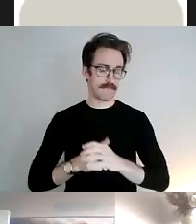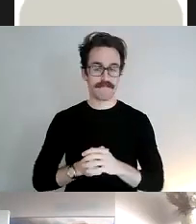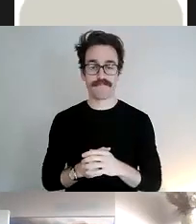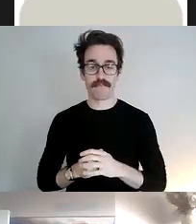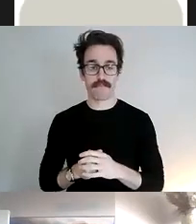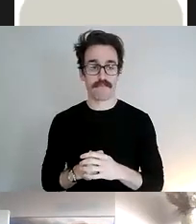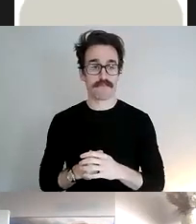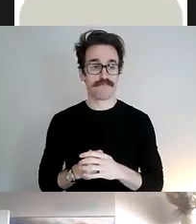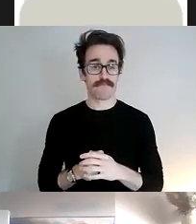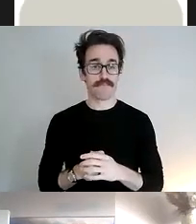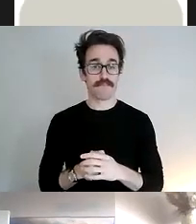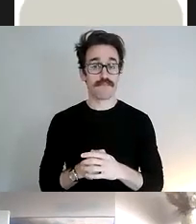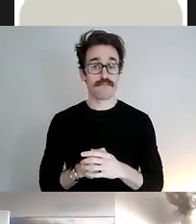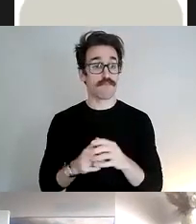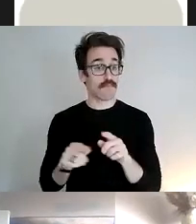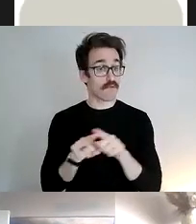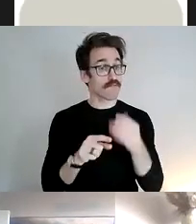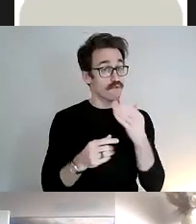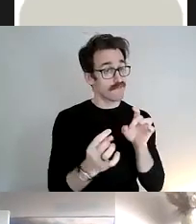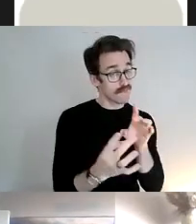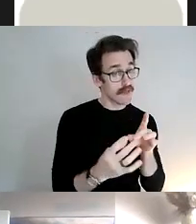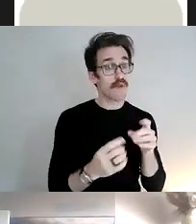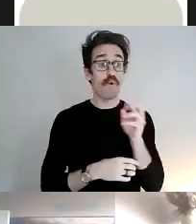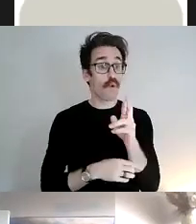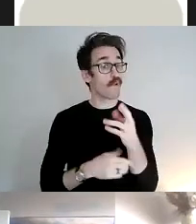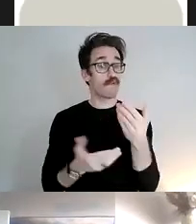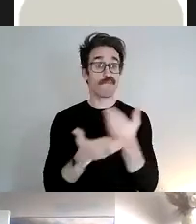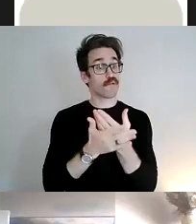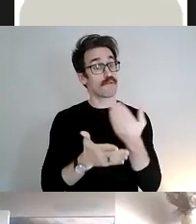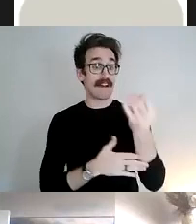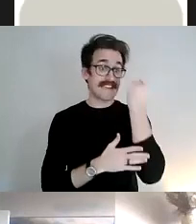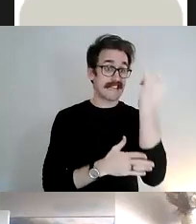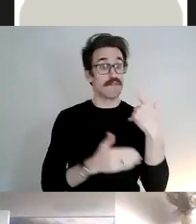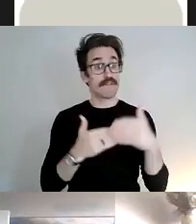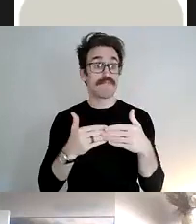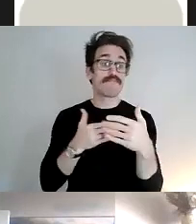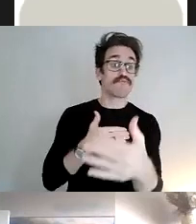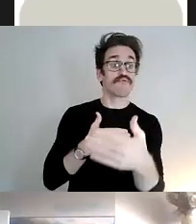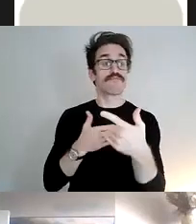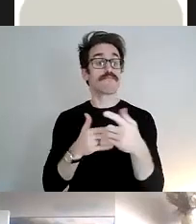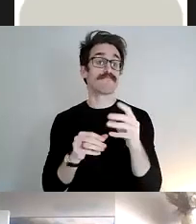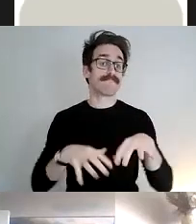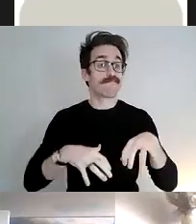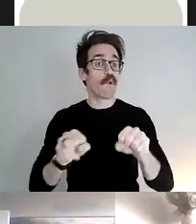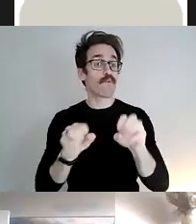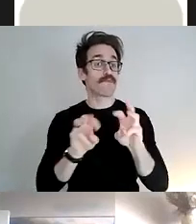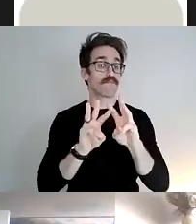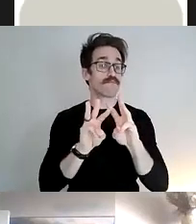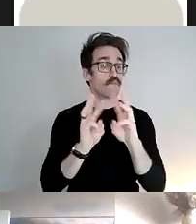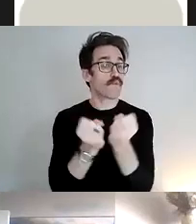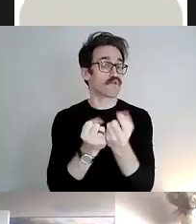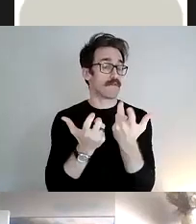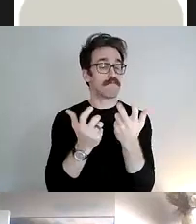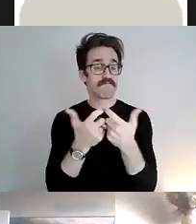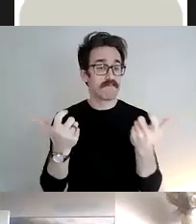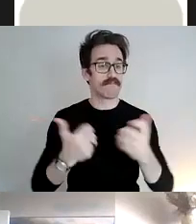but also opportunity to give us ideas for future webinars. We do take your suggestions into hand when we're planning these sessions,